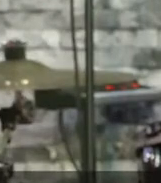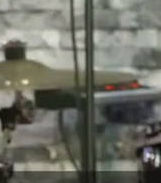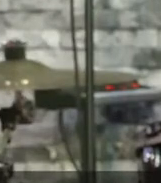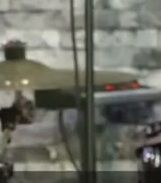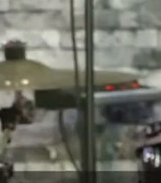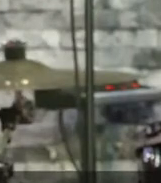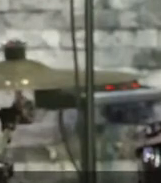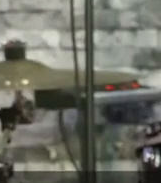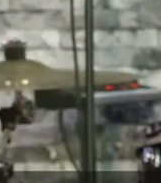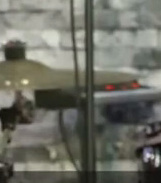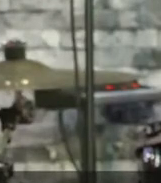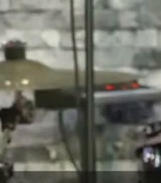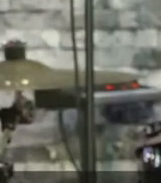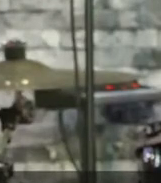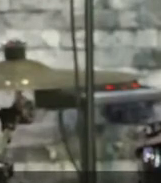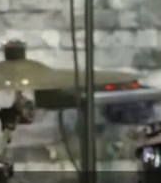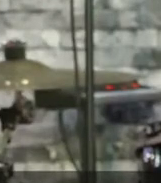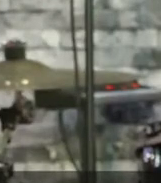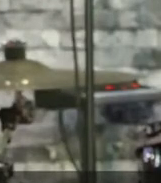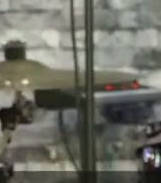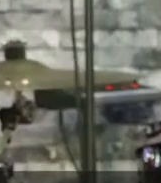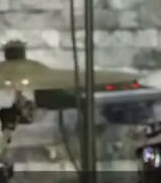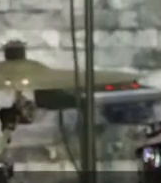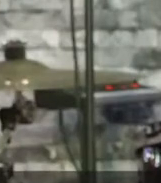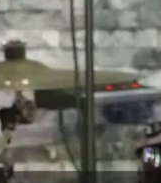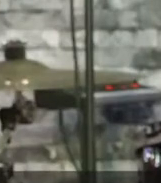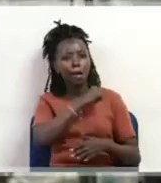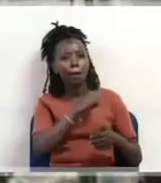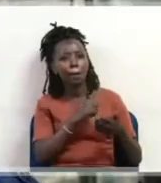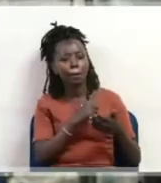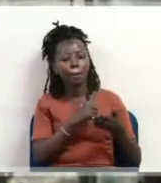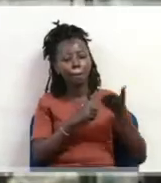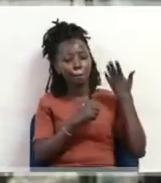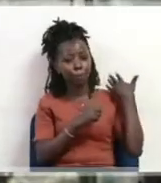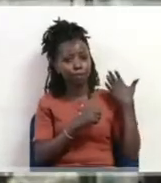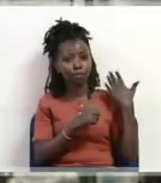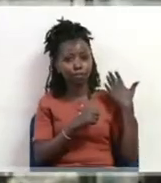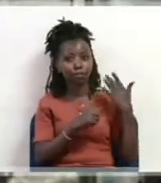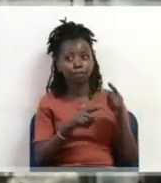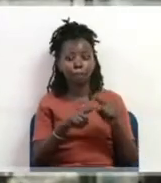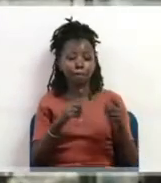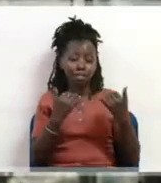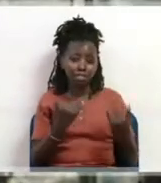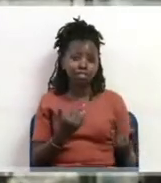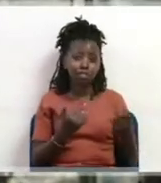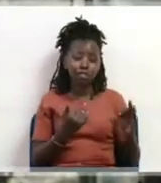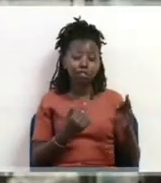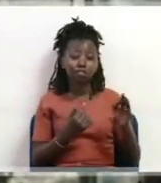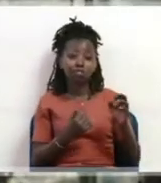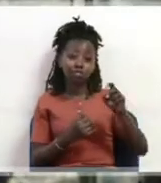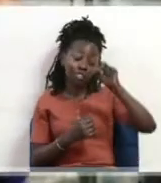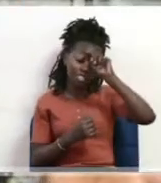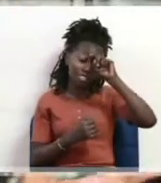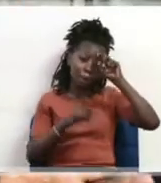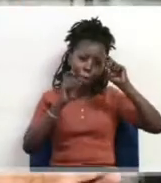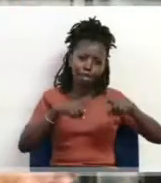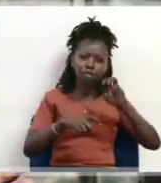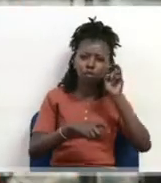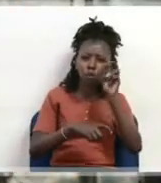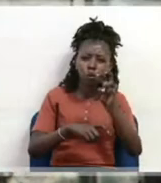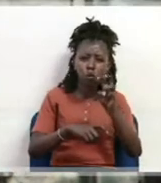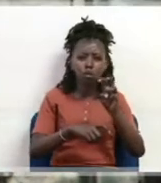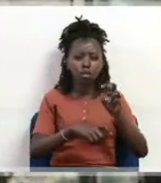Israel. Notorious past. But the children of Israel, here they are, they have to look for both the glorious